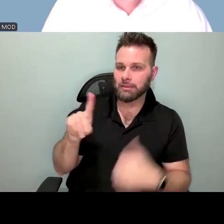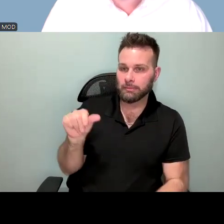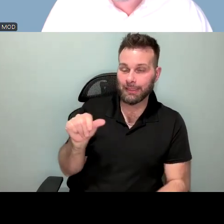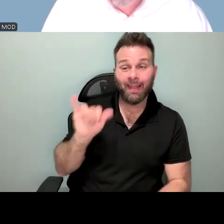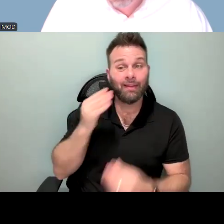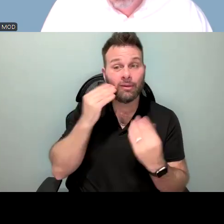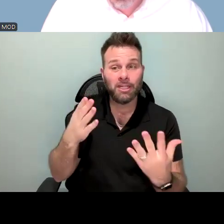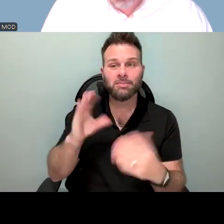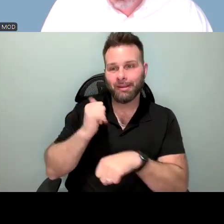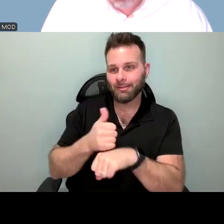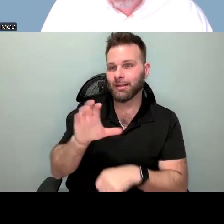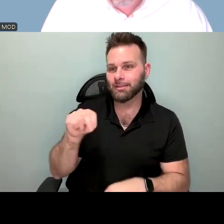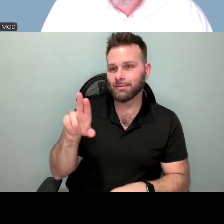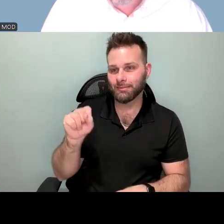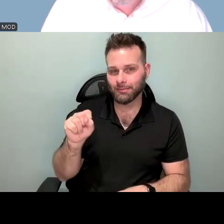off of the